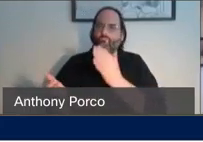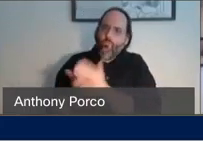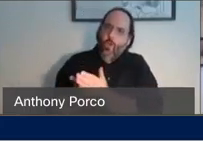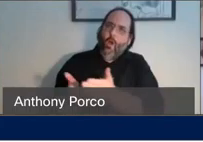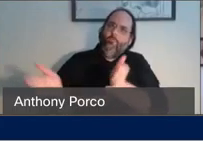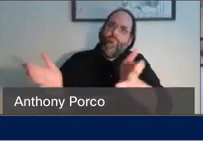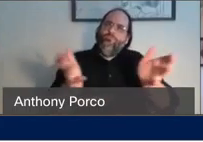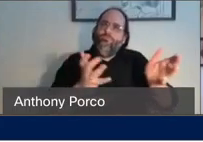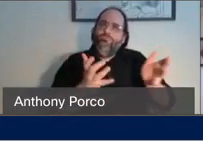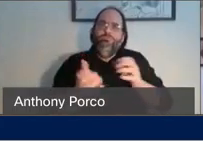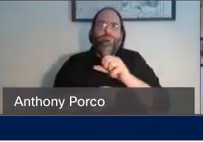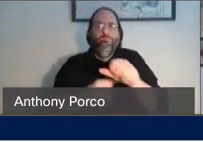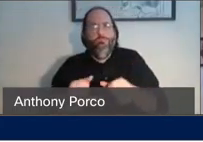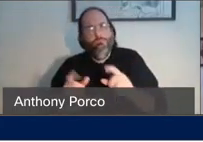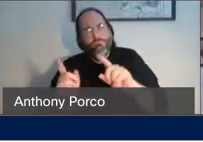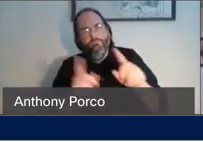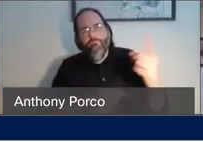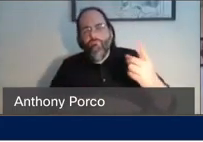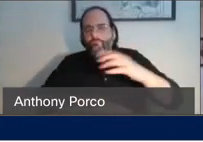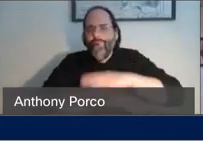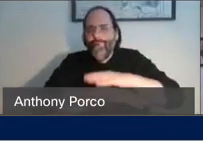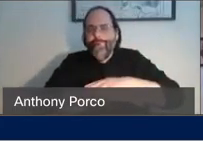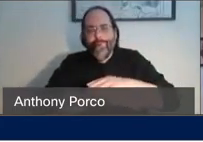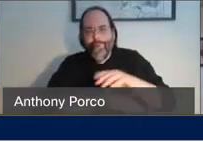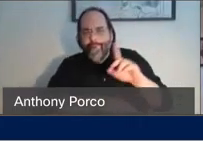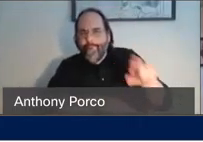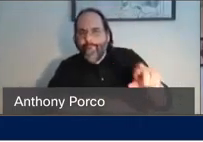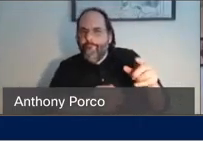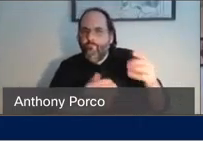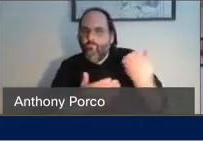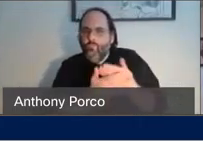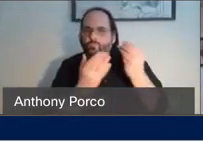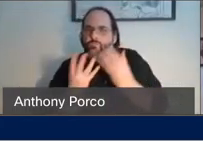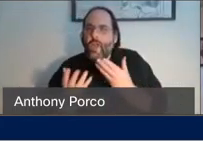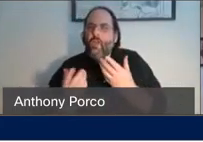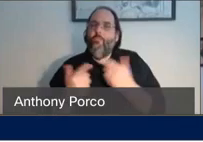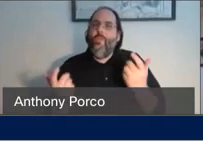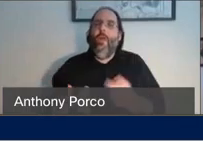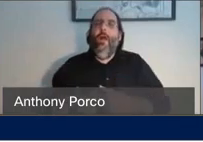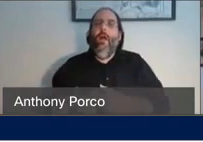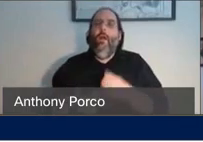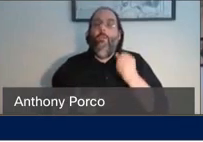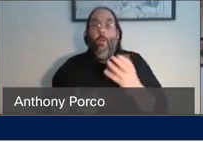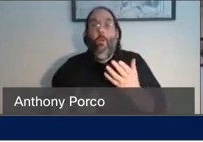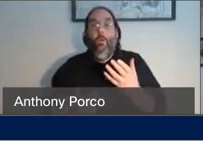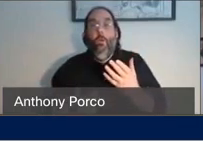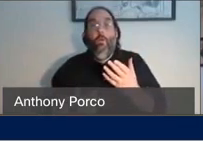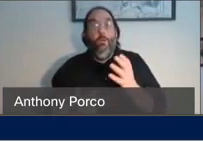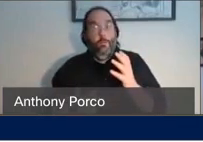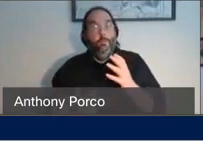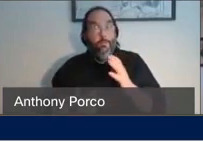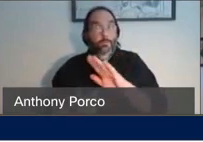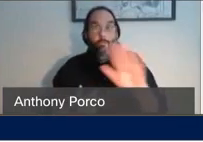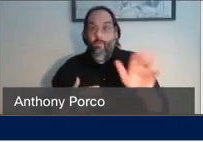and stop by someone's desk to get any updates. And so the flexibility in